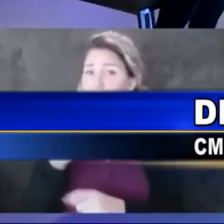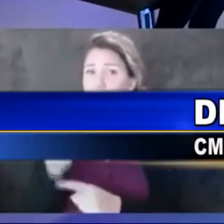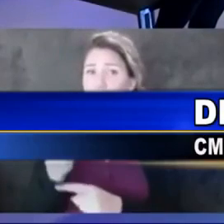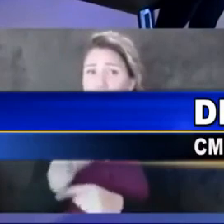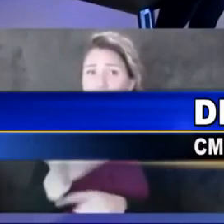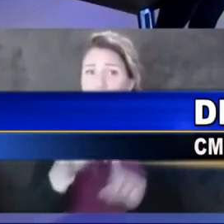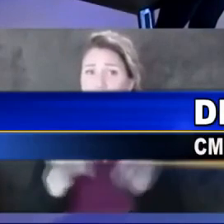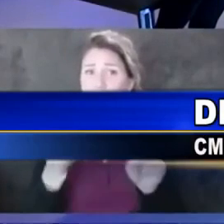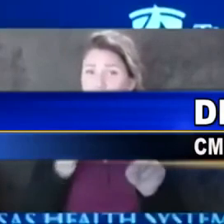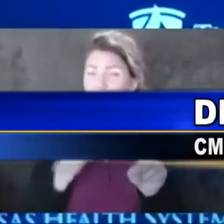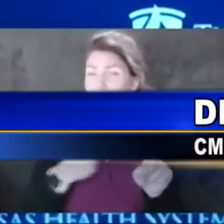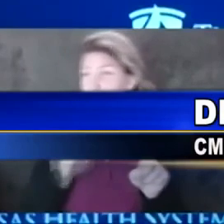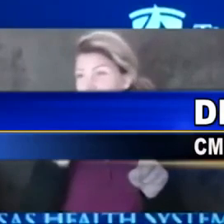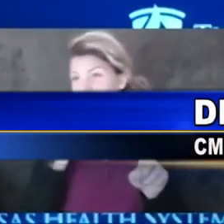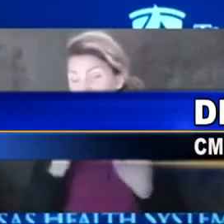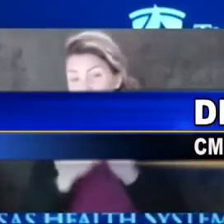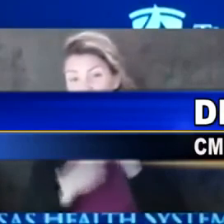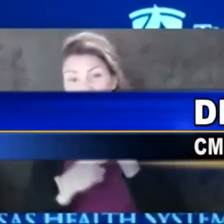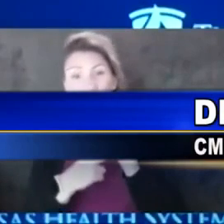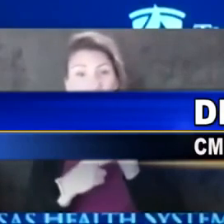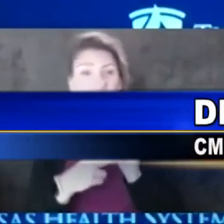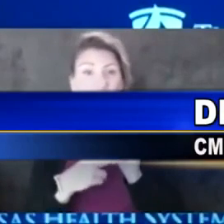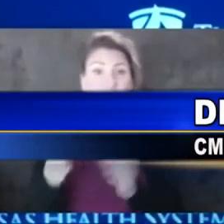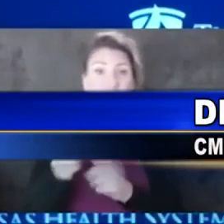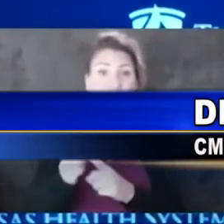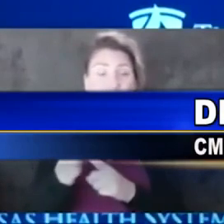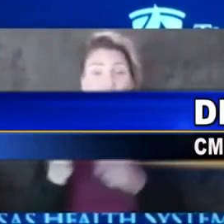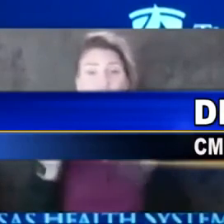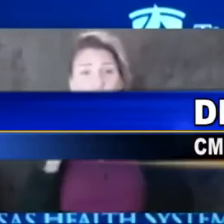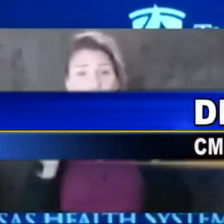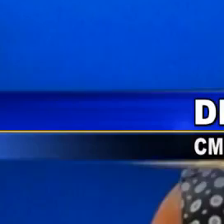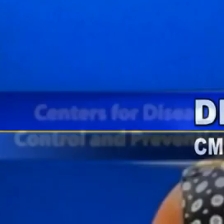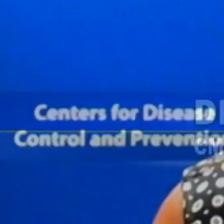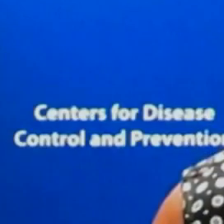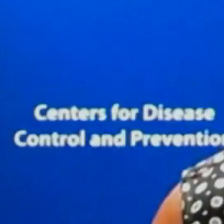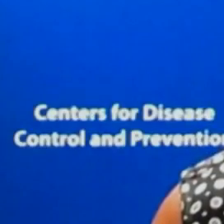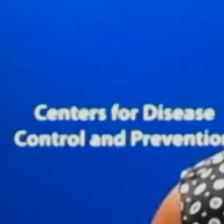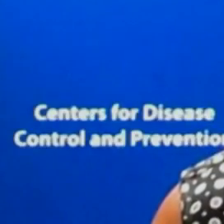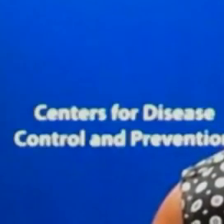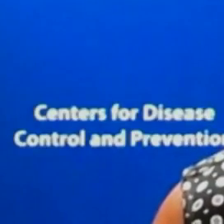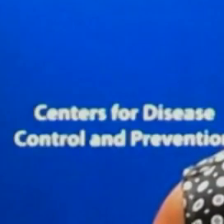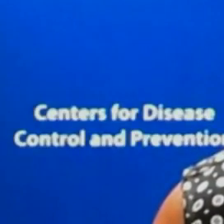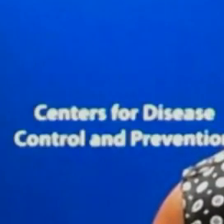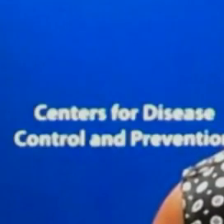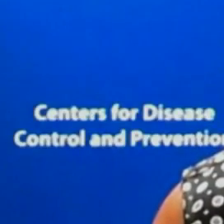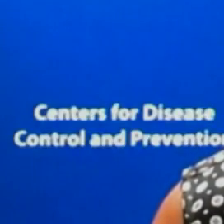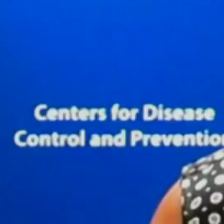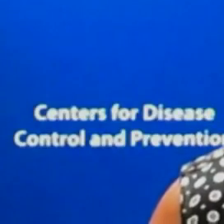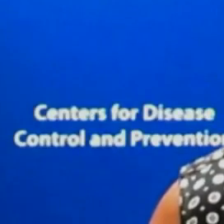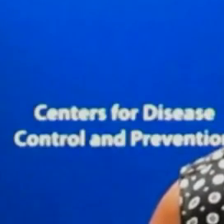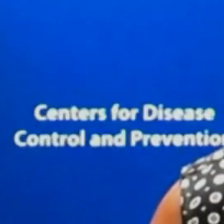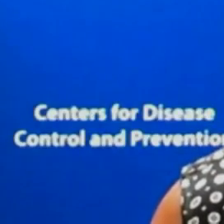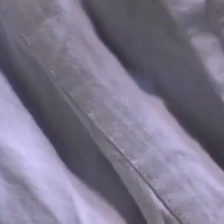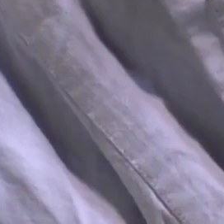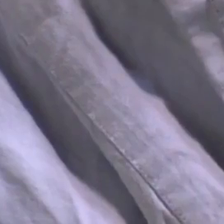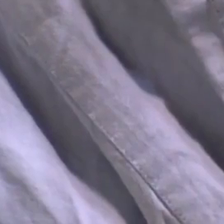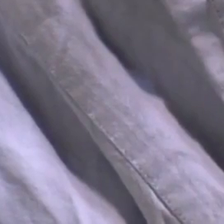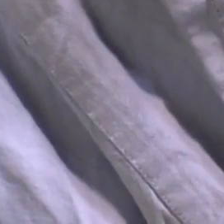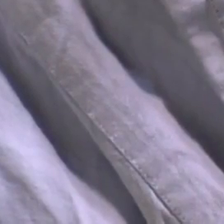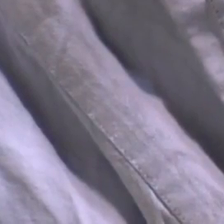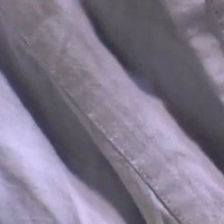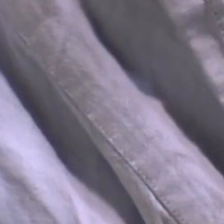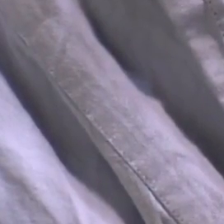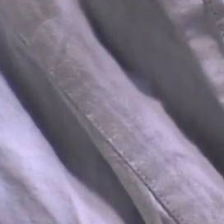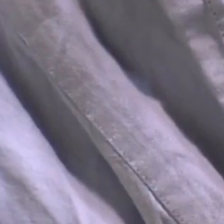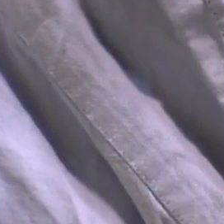the rules of infection control are more important today than they were a year ago. Before Labor Day weekend, the CDC director advising